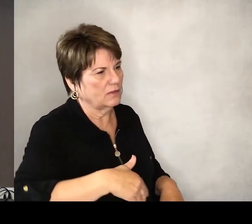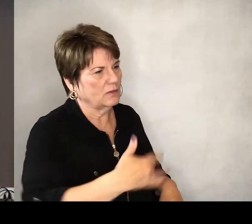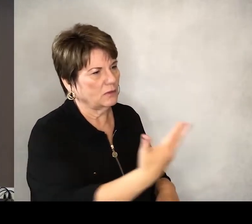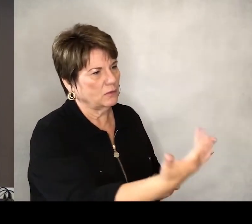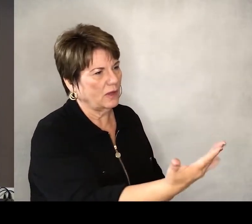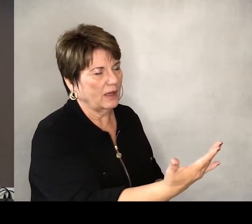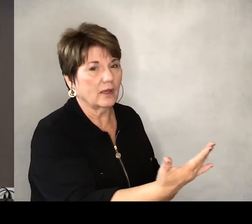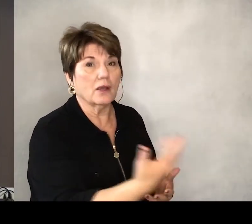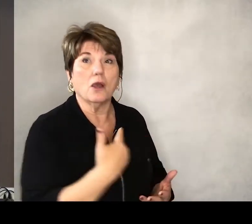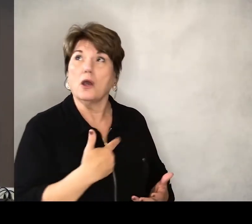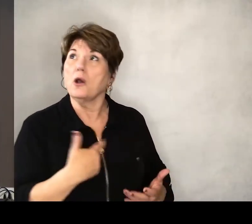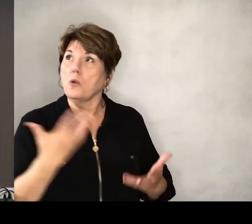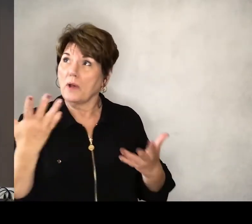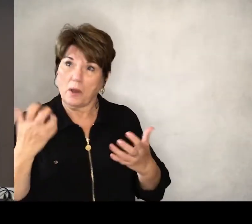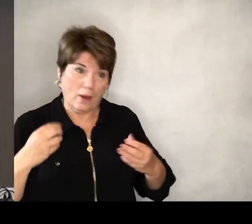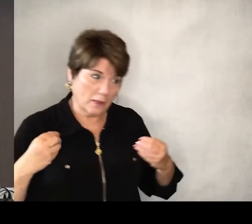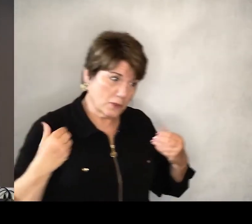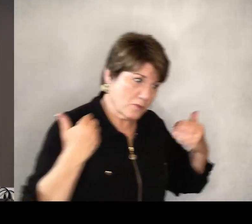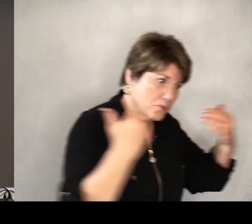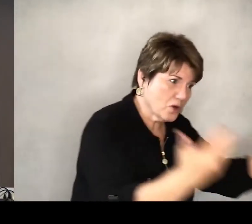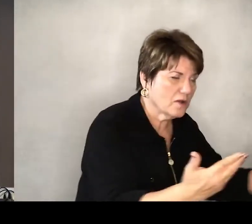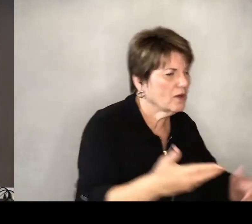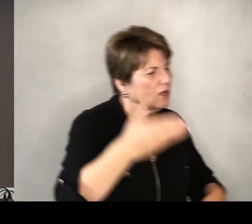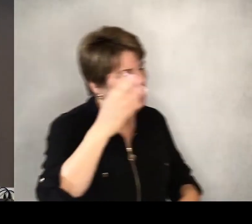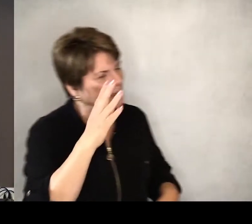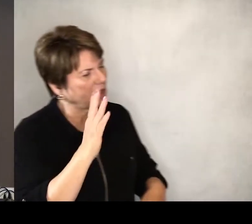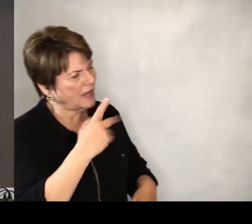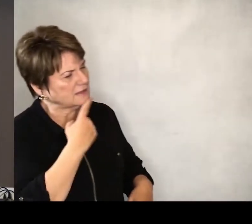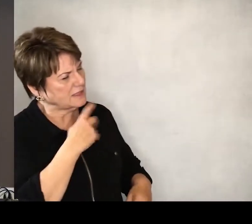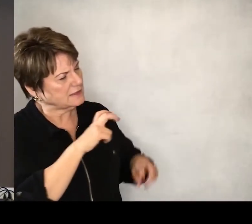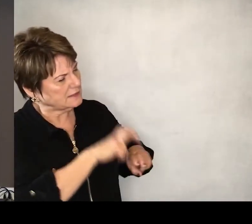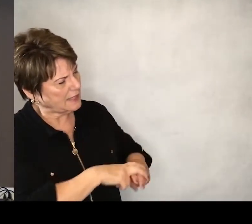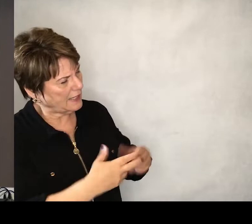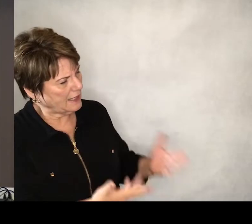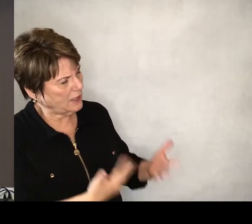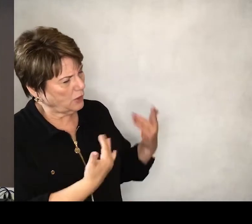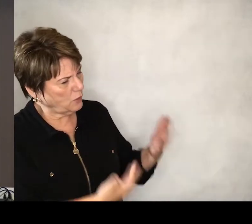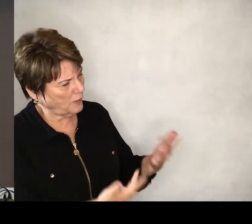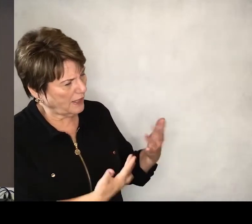Those times when we want to move out, and he says, "Just sit here and wait."